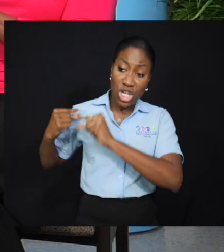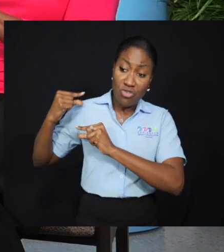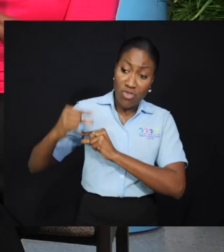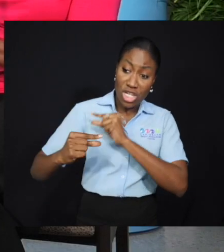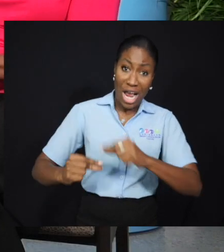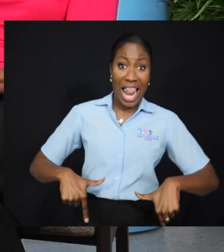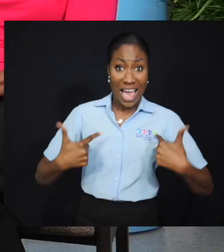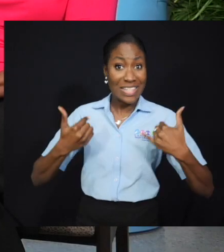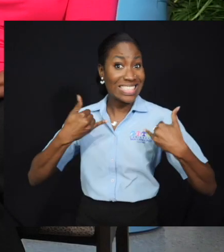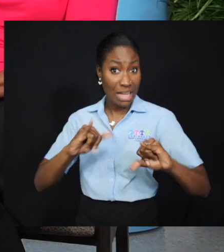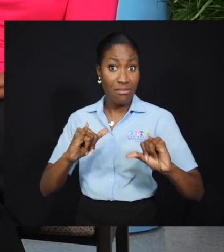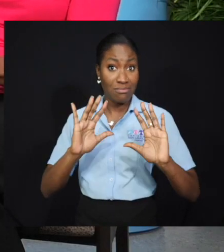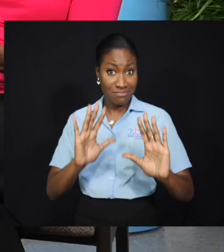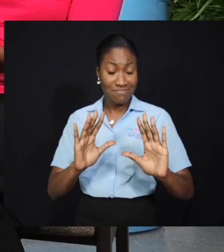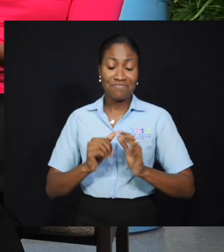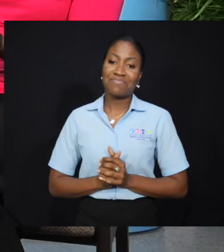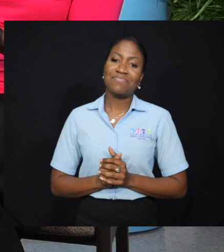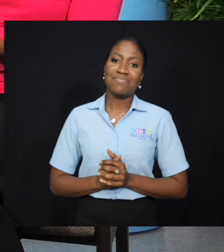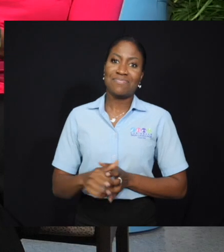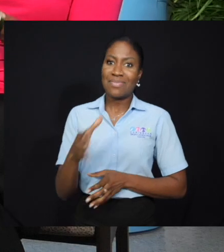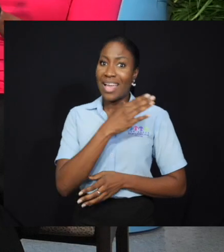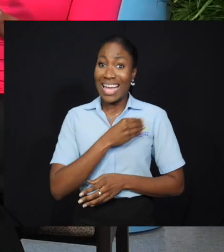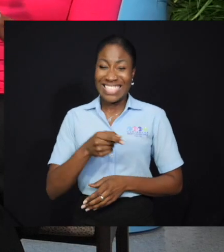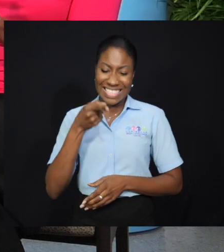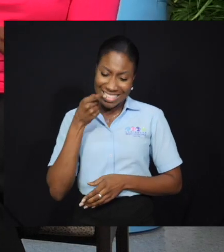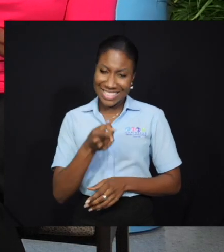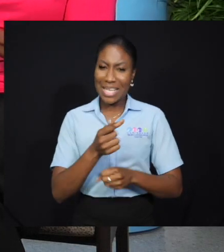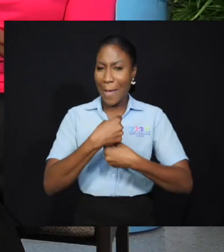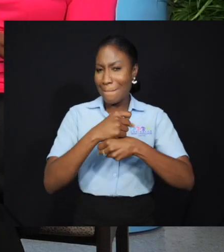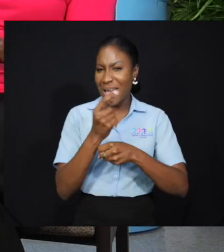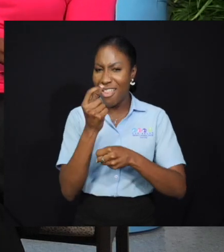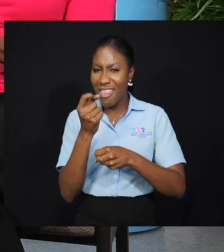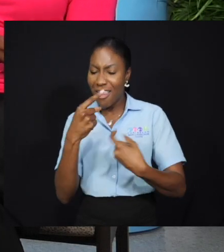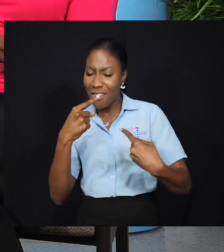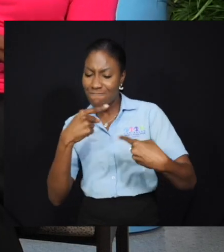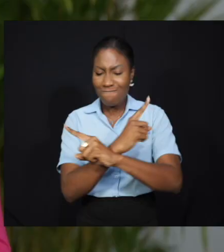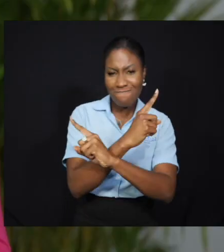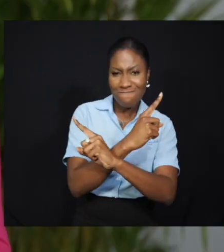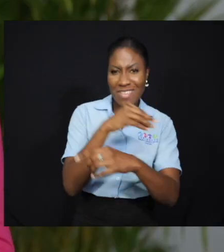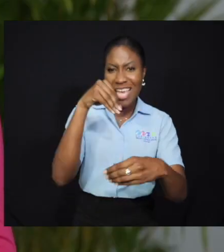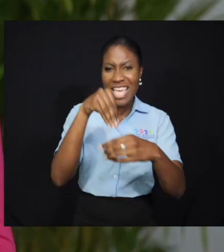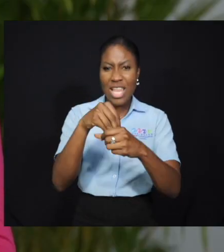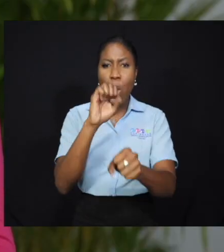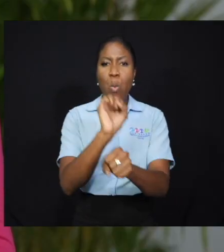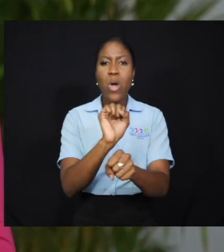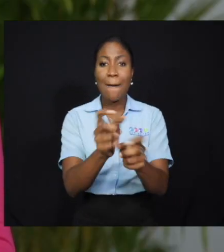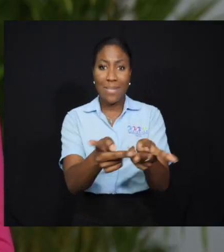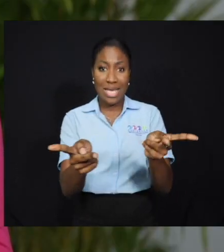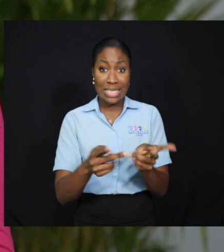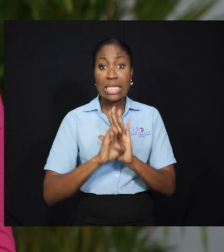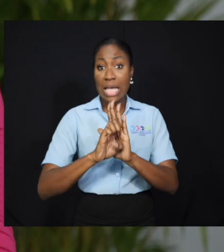in case we didn't know. And that is what is causing some of the tensions in workplaces, because with contract